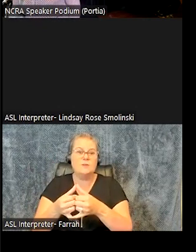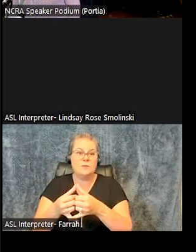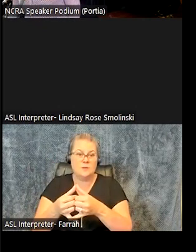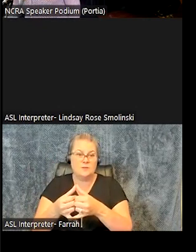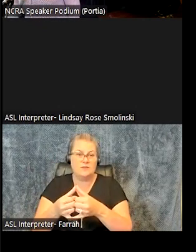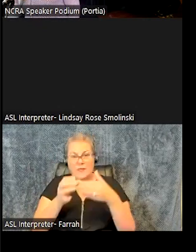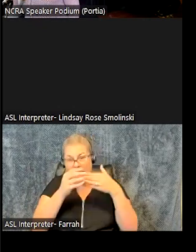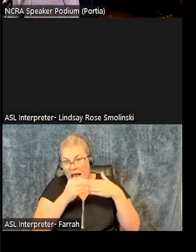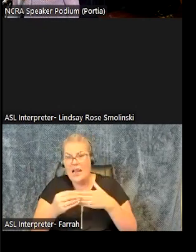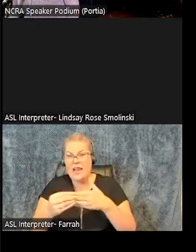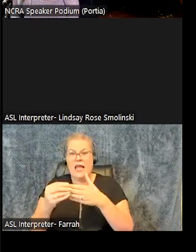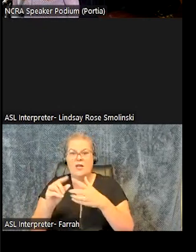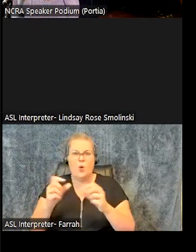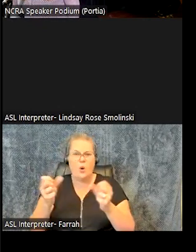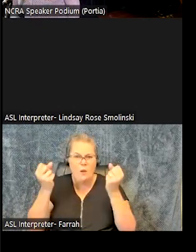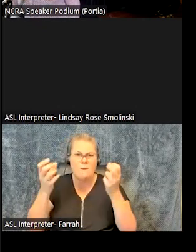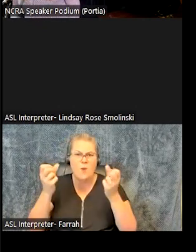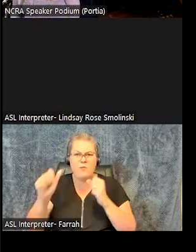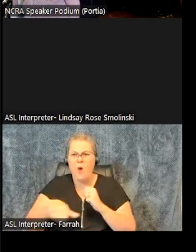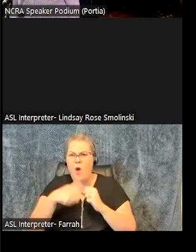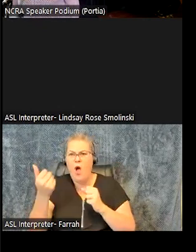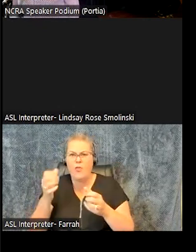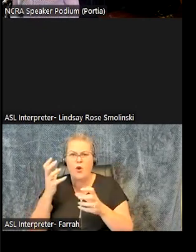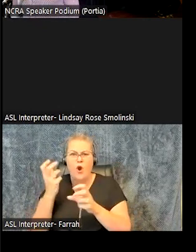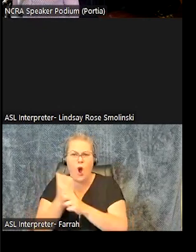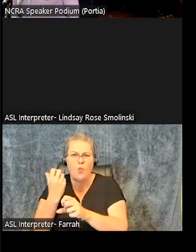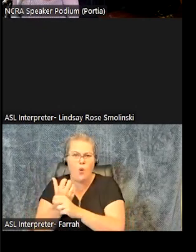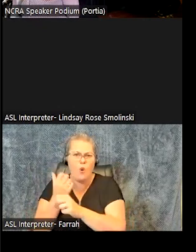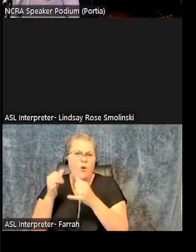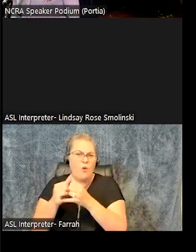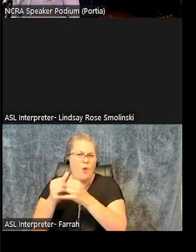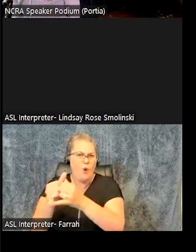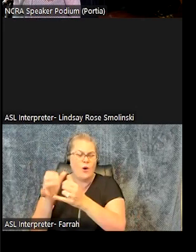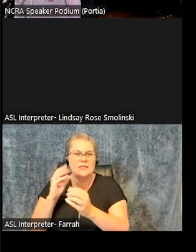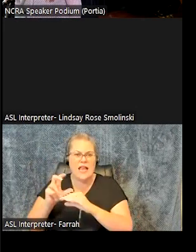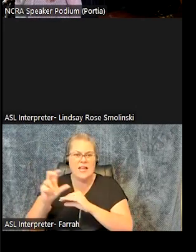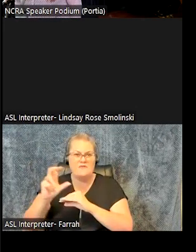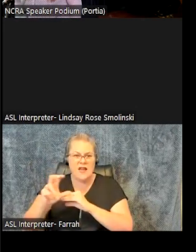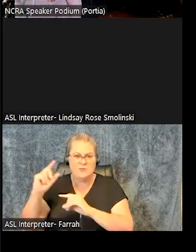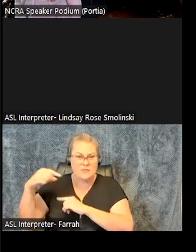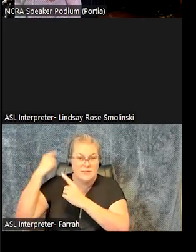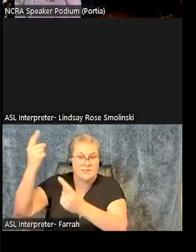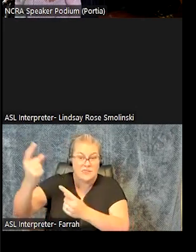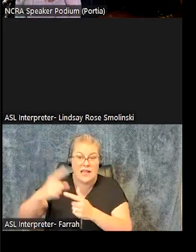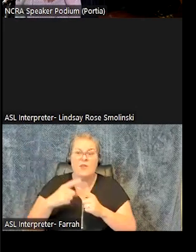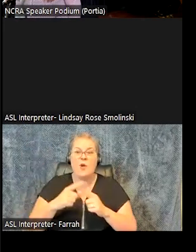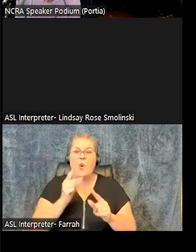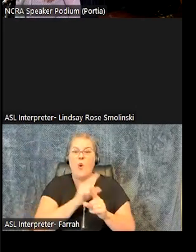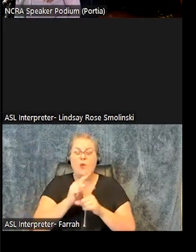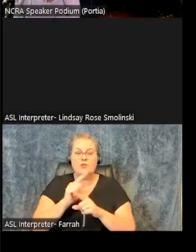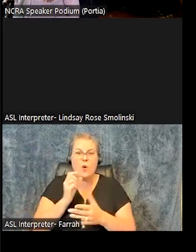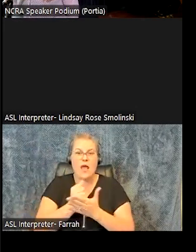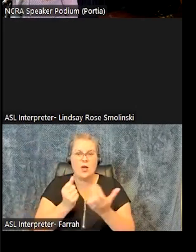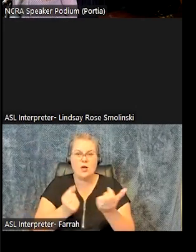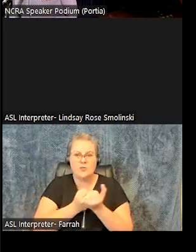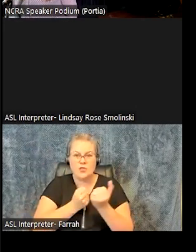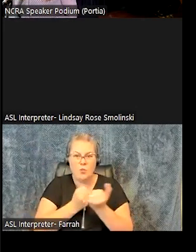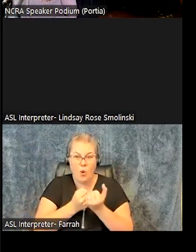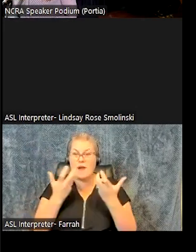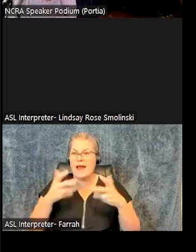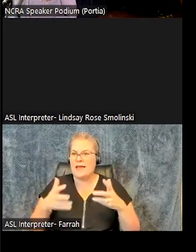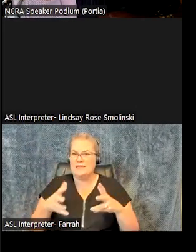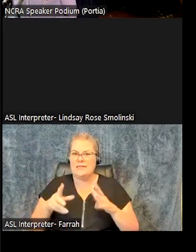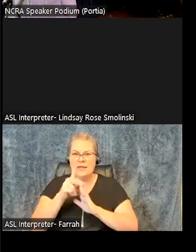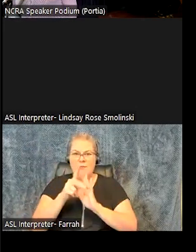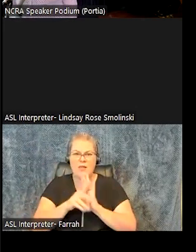to multiple other awards and investments in this over the years. It also helped support an existing policy within the city